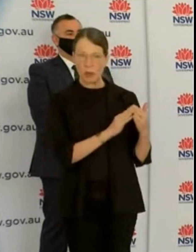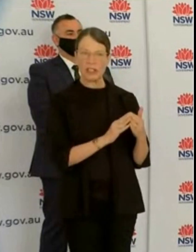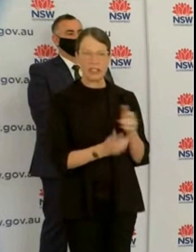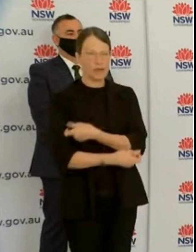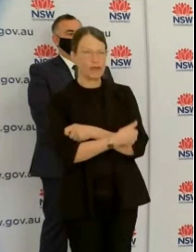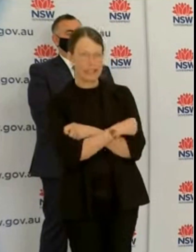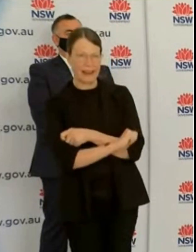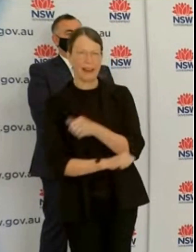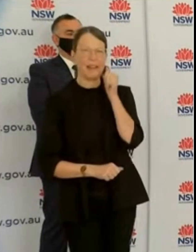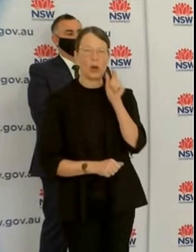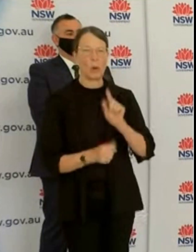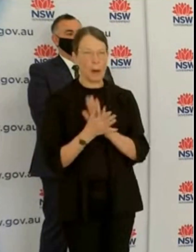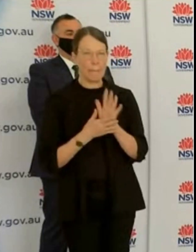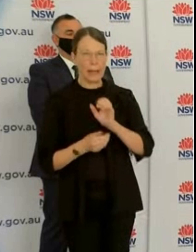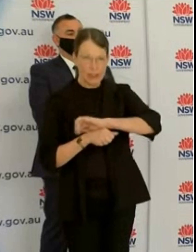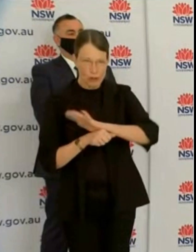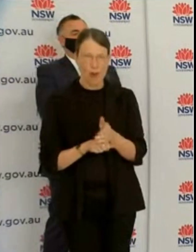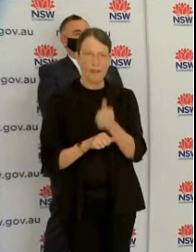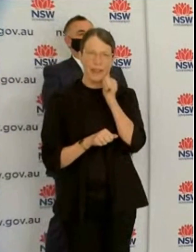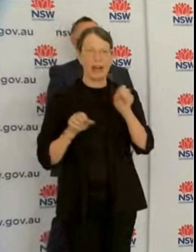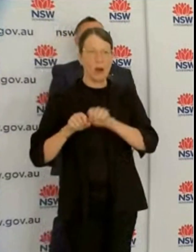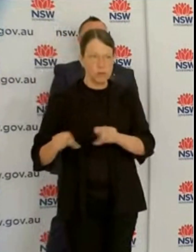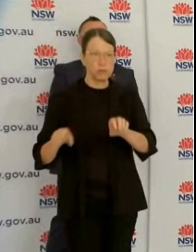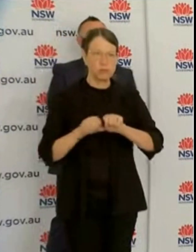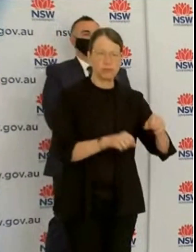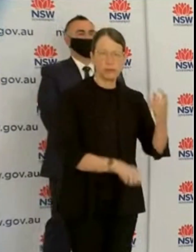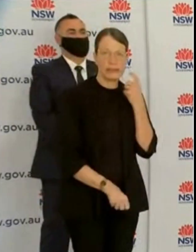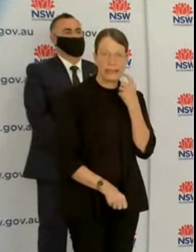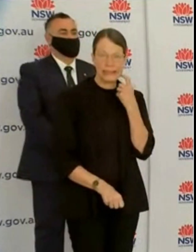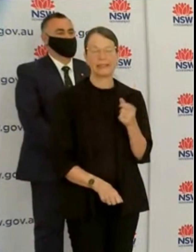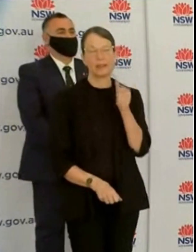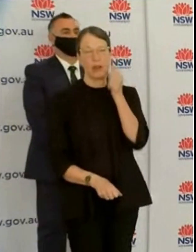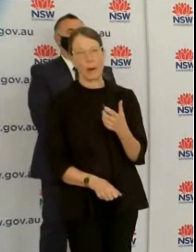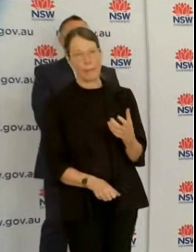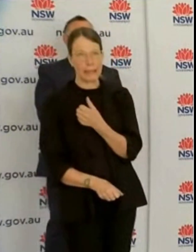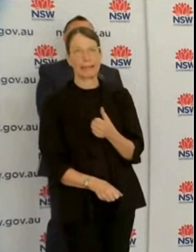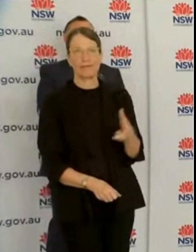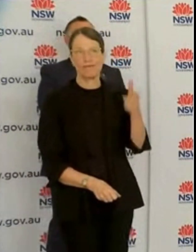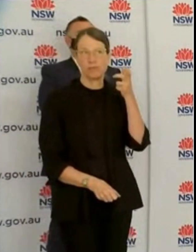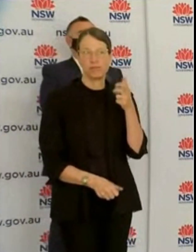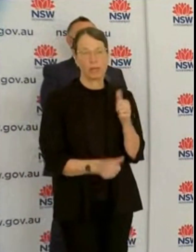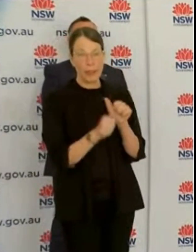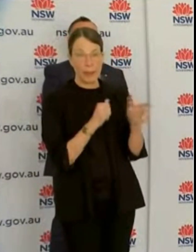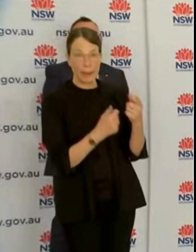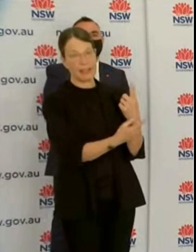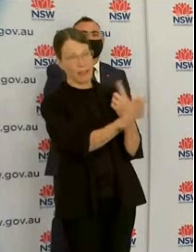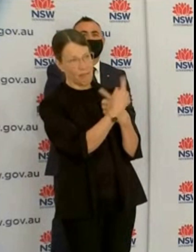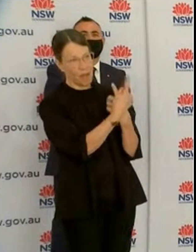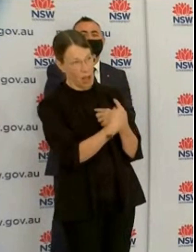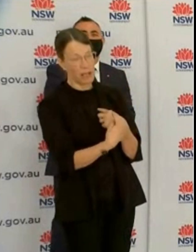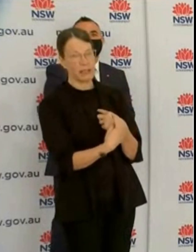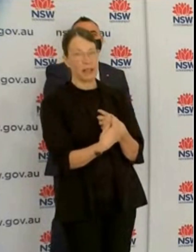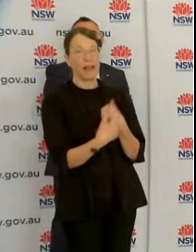means that you base your evidence, your advice on the best health advice at a particular point in time, and you make sure that you